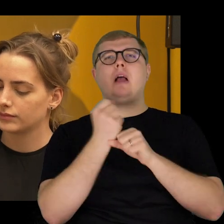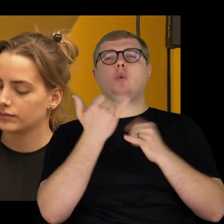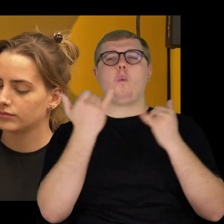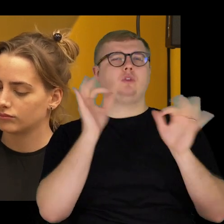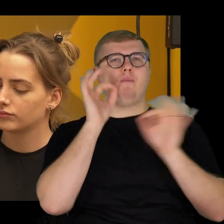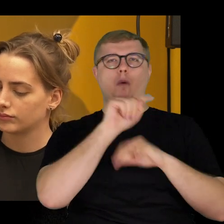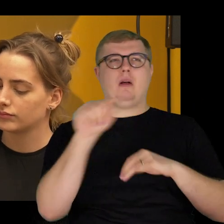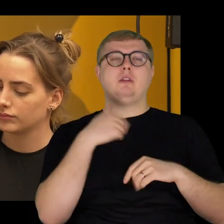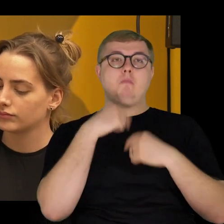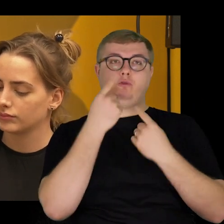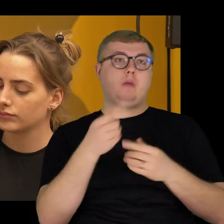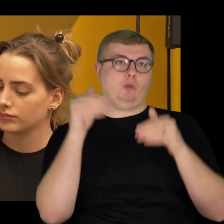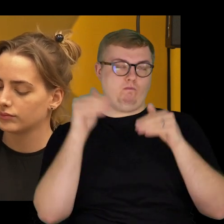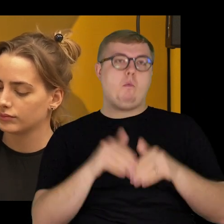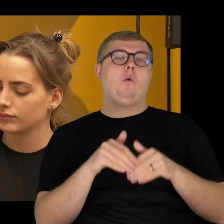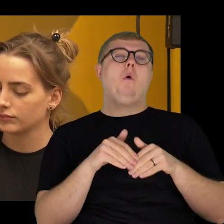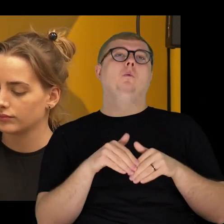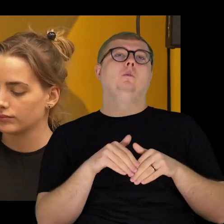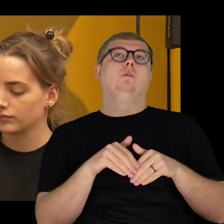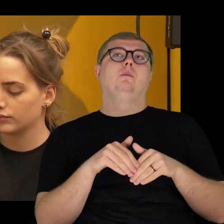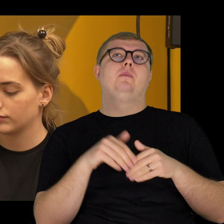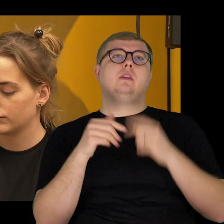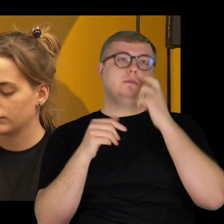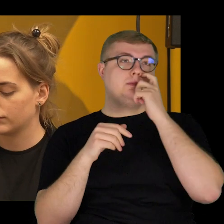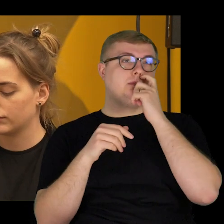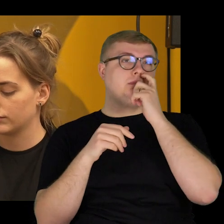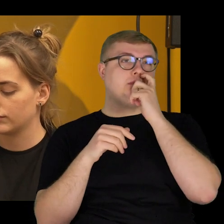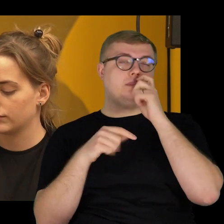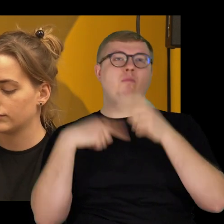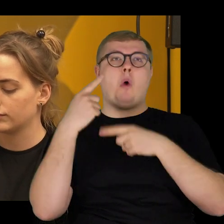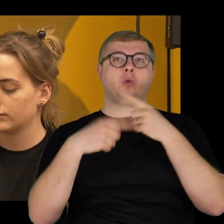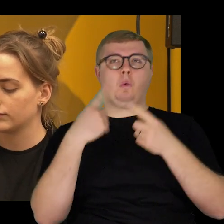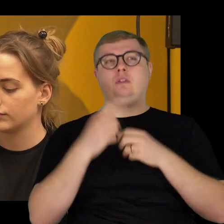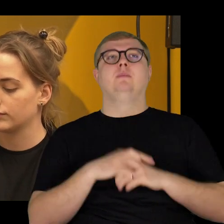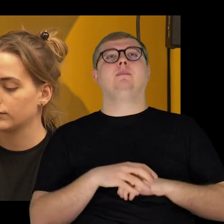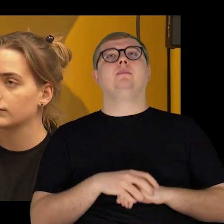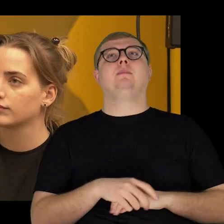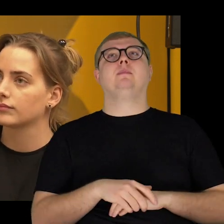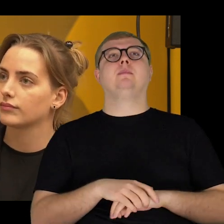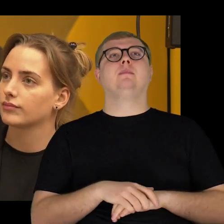data, they would say, maybe cultural products or representations.